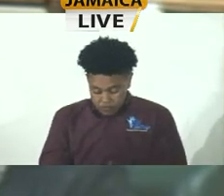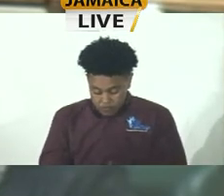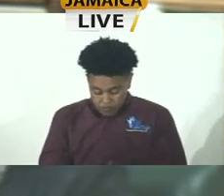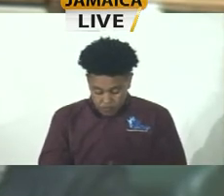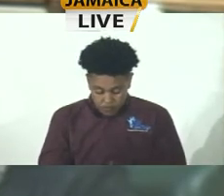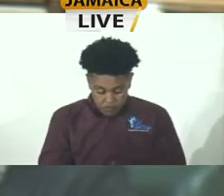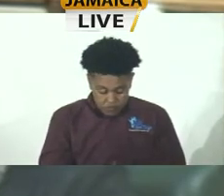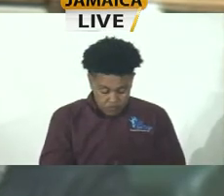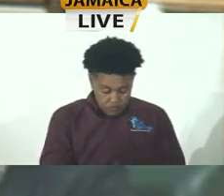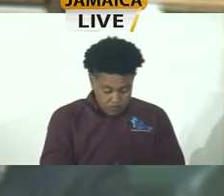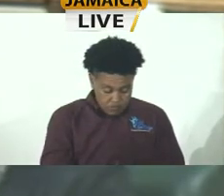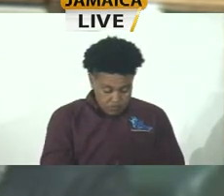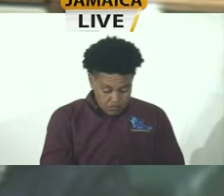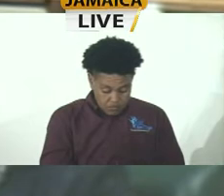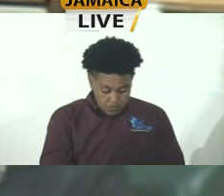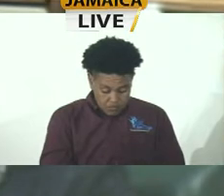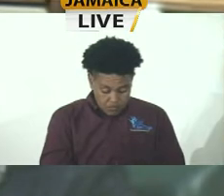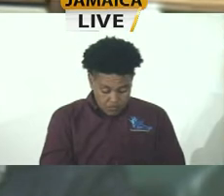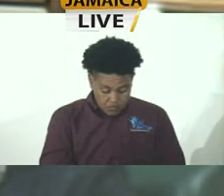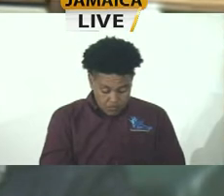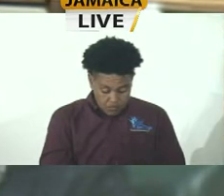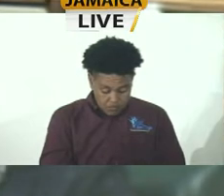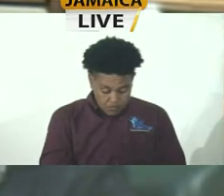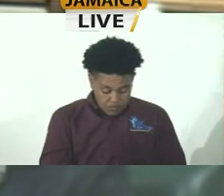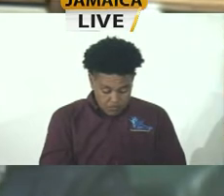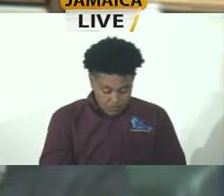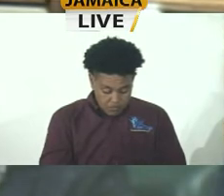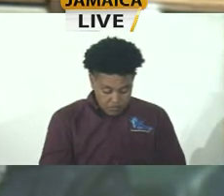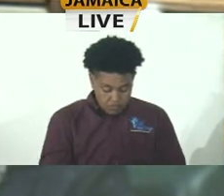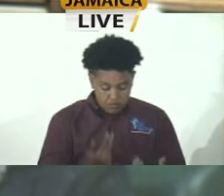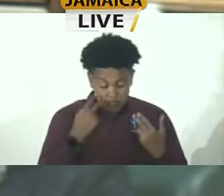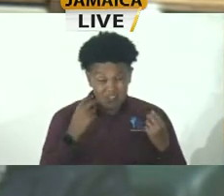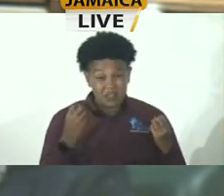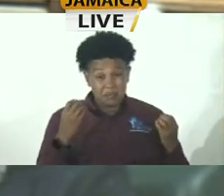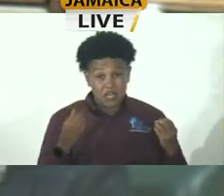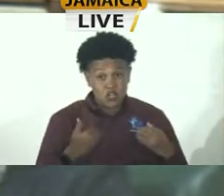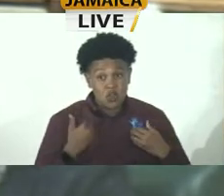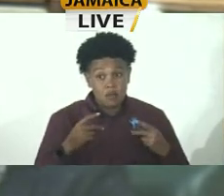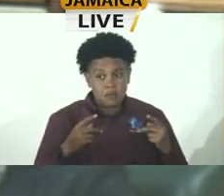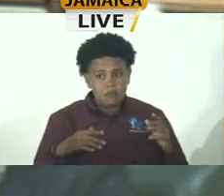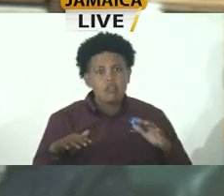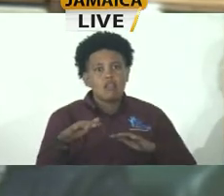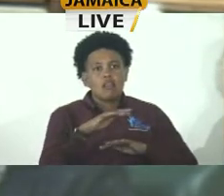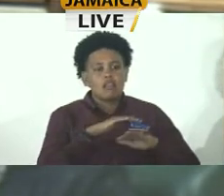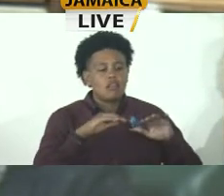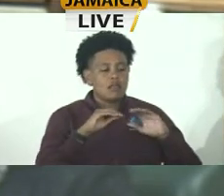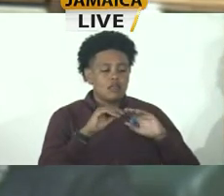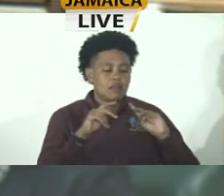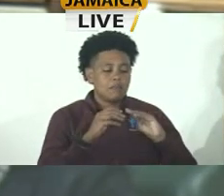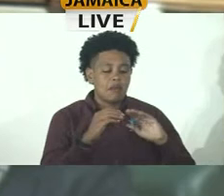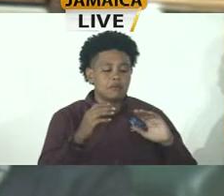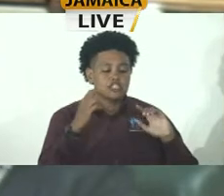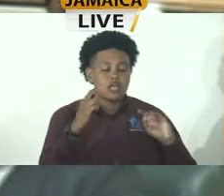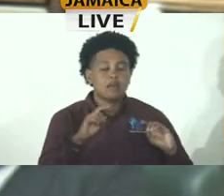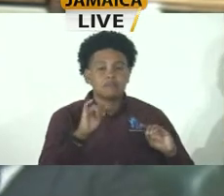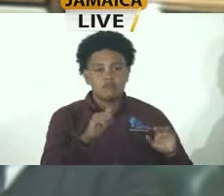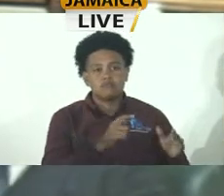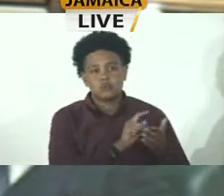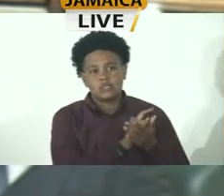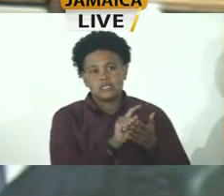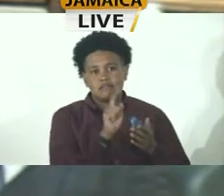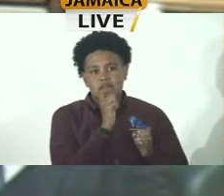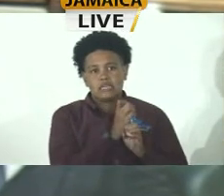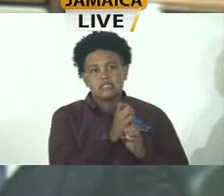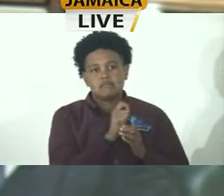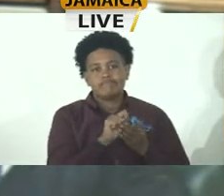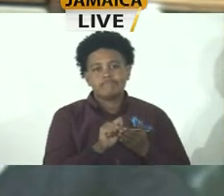a significant population of our youth moving about in the population due to